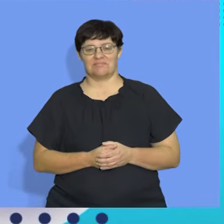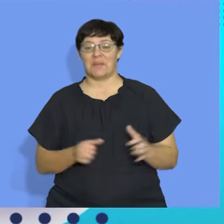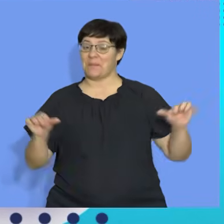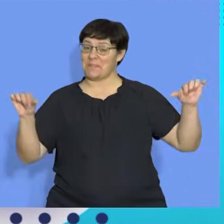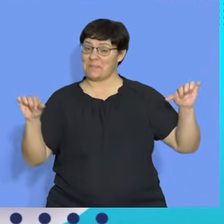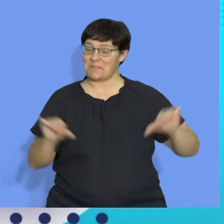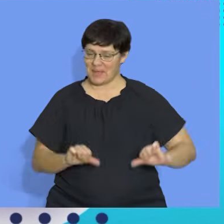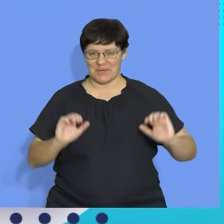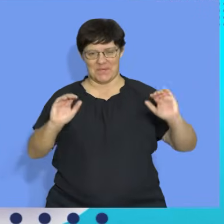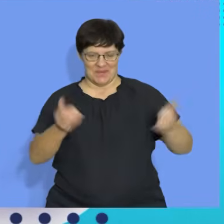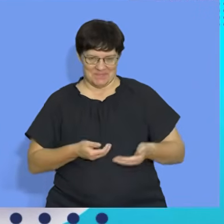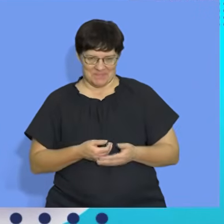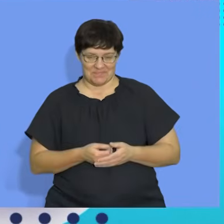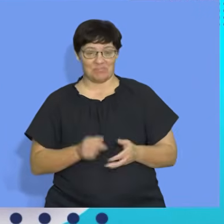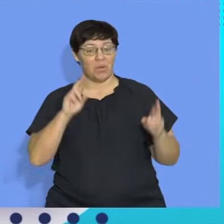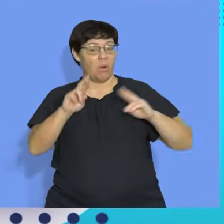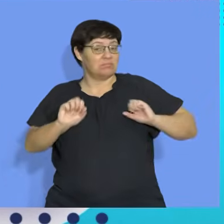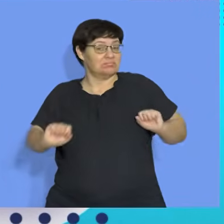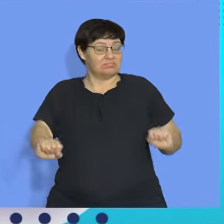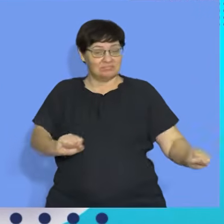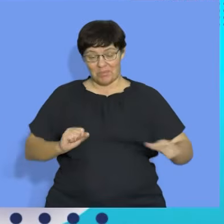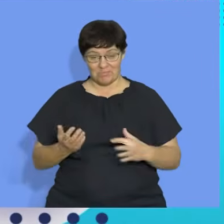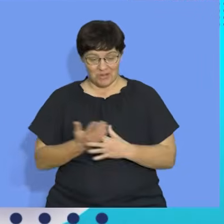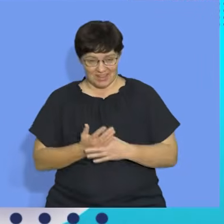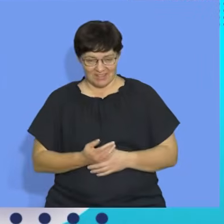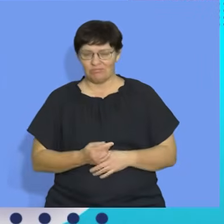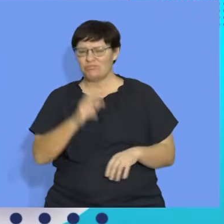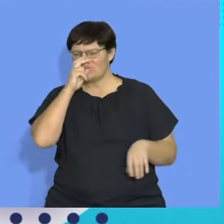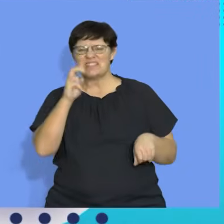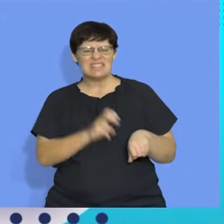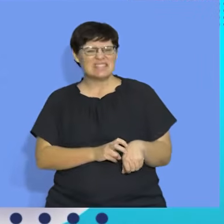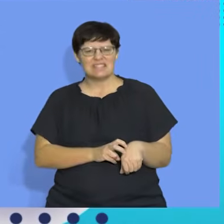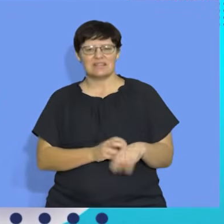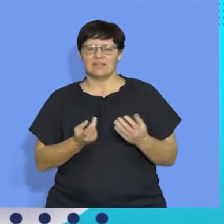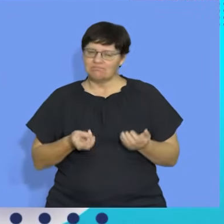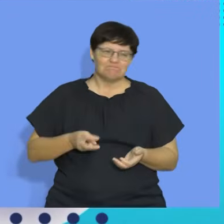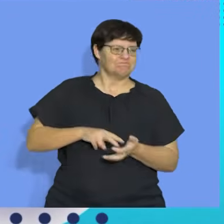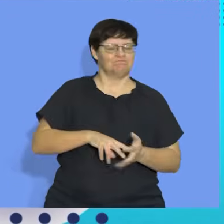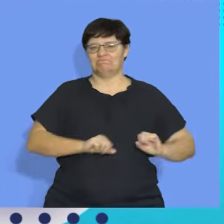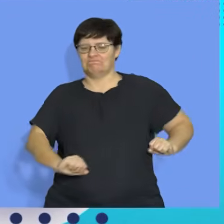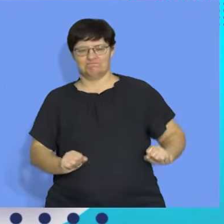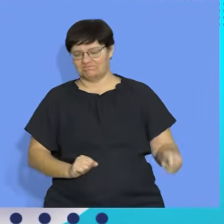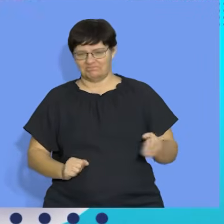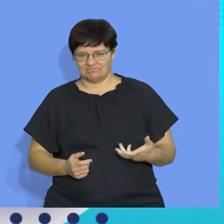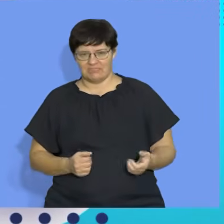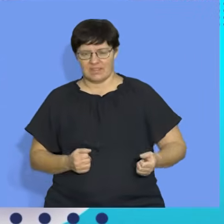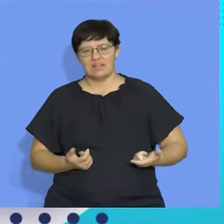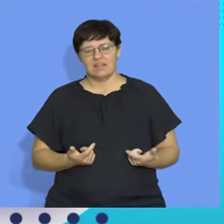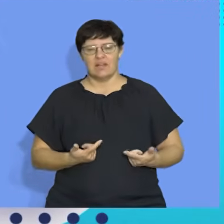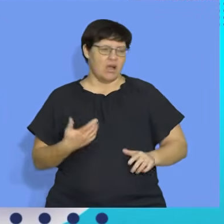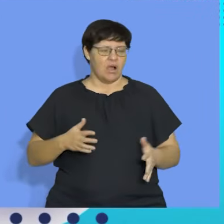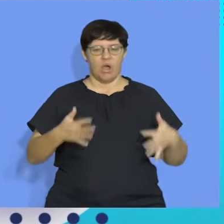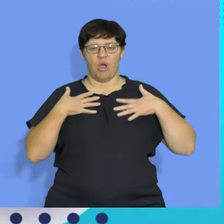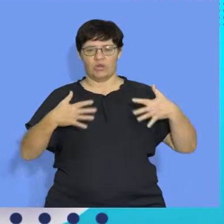Welcome back, guys. I hope you had a good break. You always need to just get up, get those, I say to you, get those muscles going, get